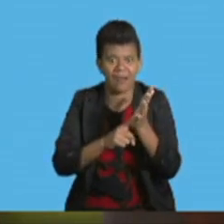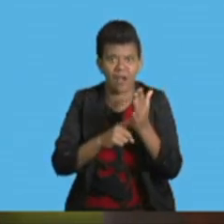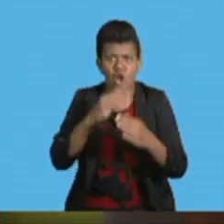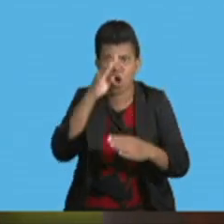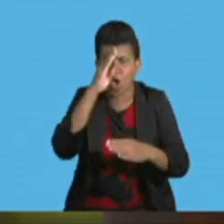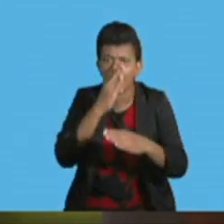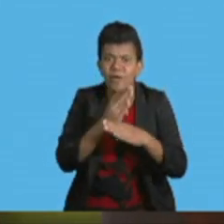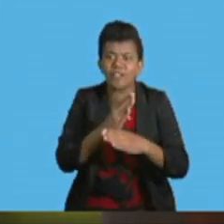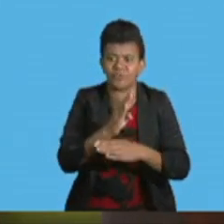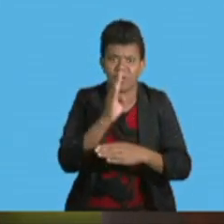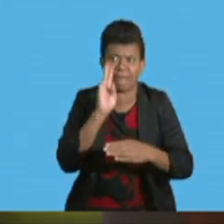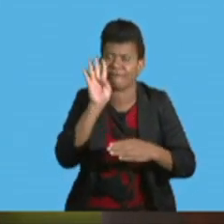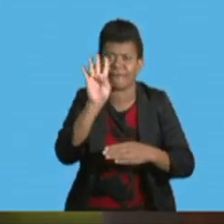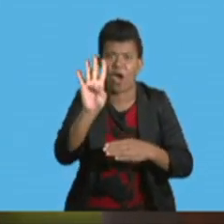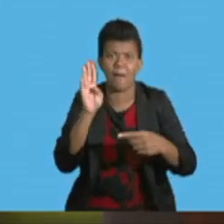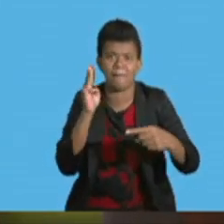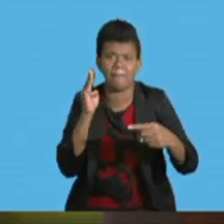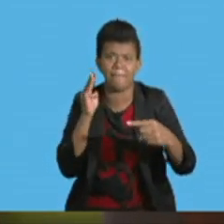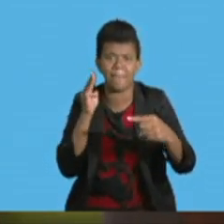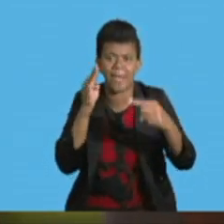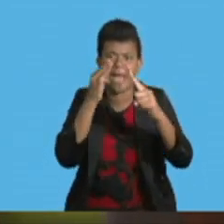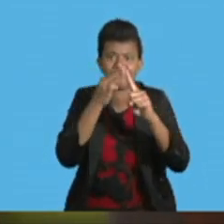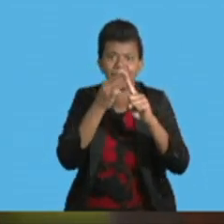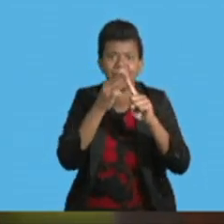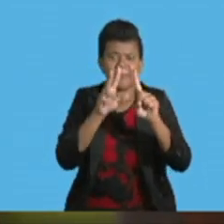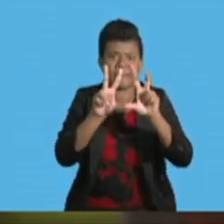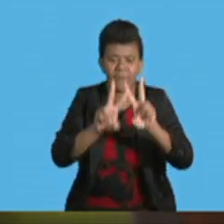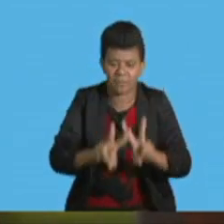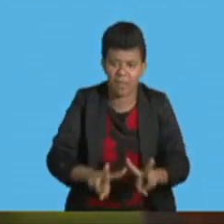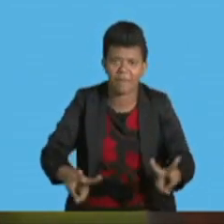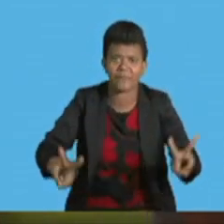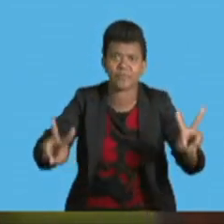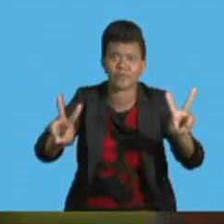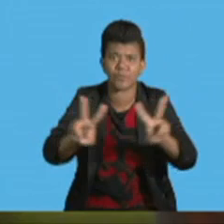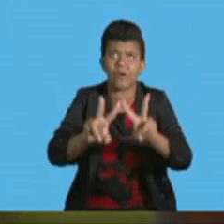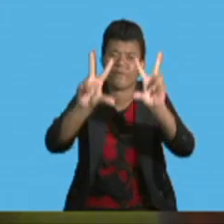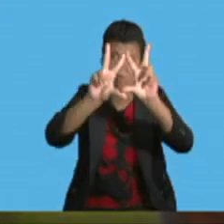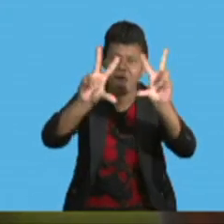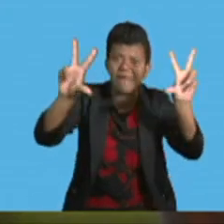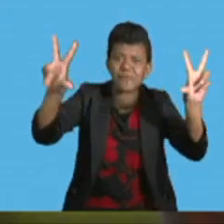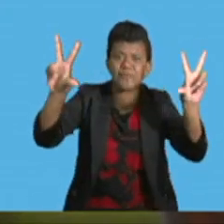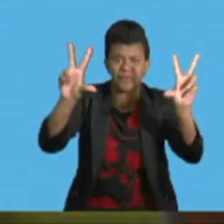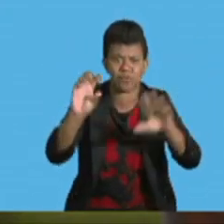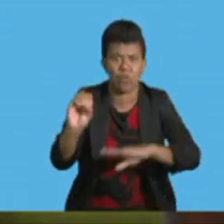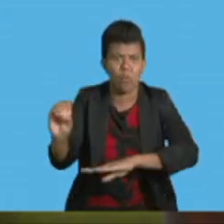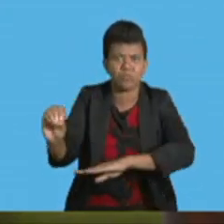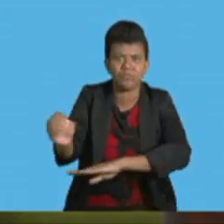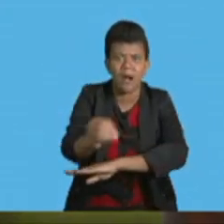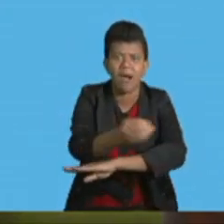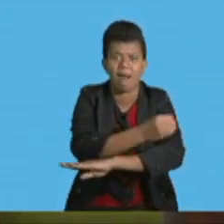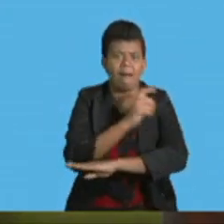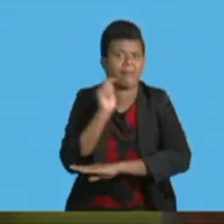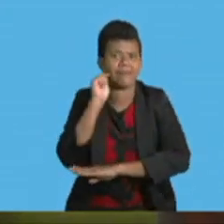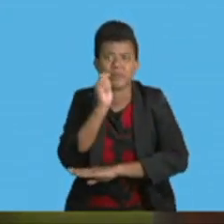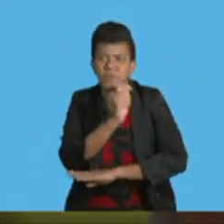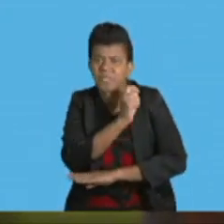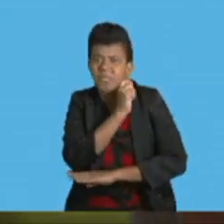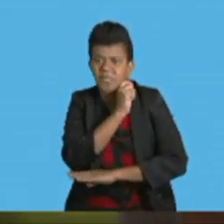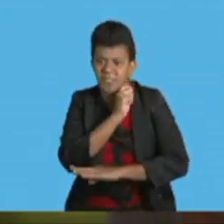Vitilevu, Vanuatu, Ovalau, and Taveuni, and this accounts for more than 90% of our population here in